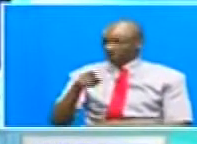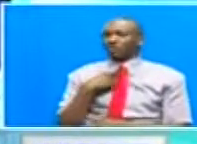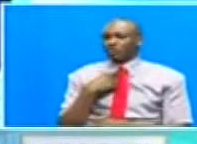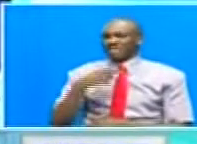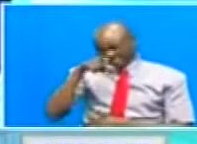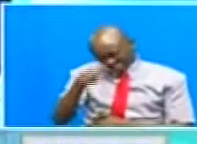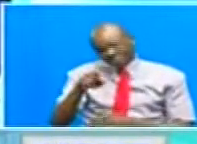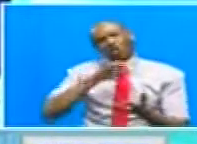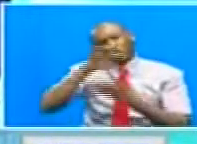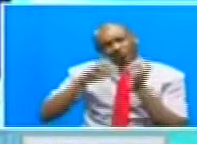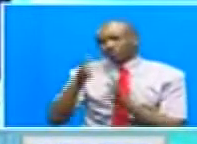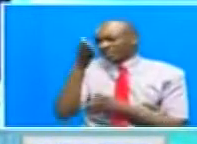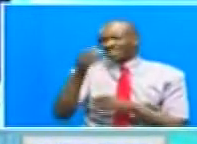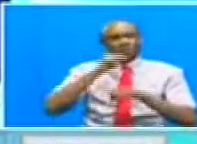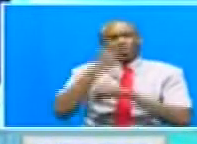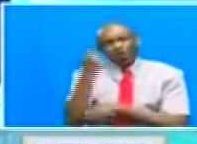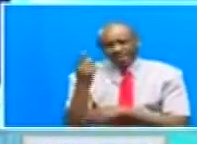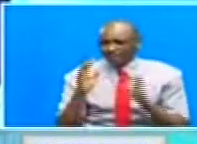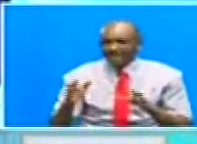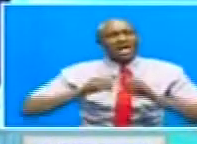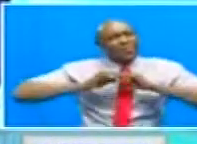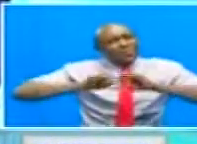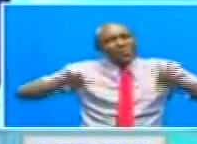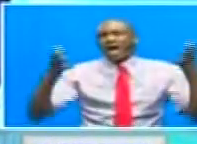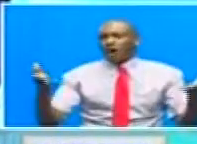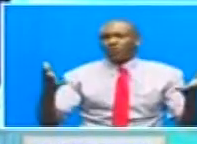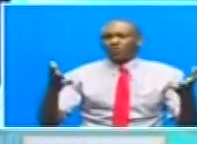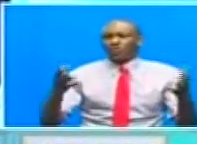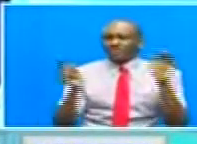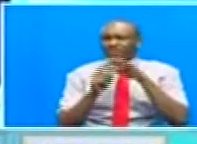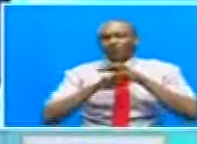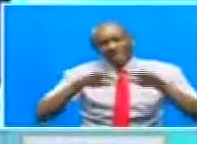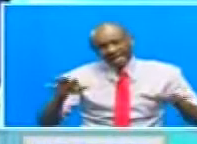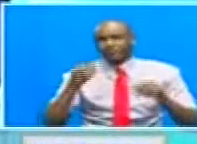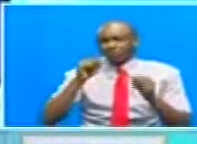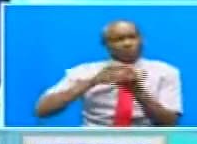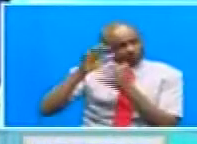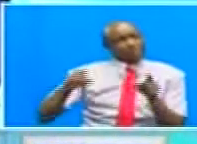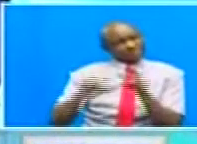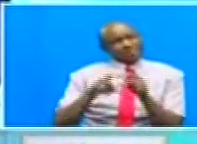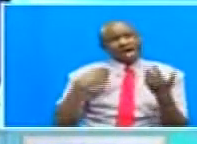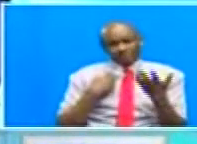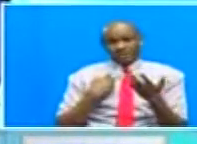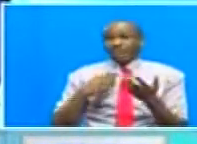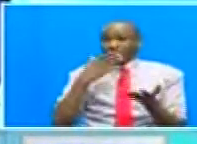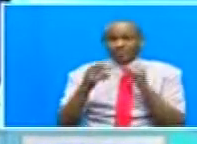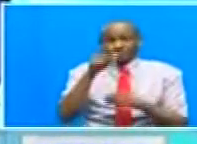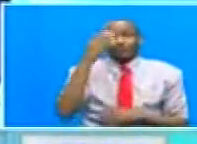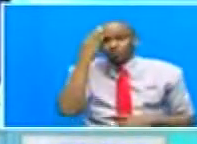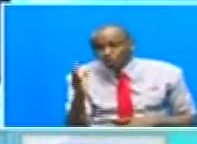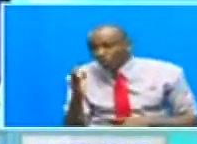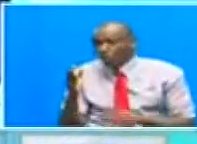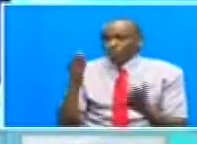at City Primary, I believe. How widespread, according to the NLC, is this with respect to that confusion where you don't know really